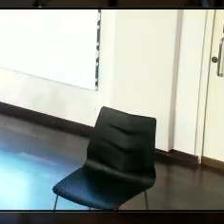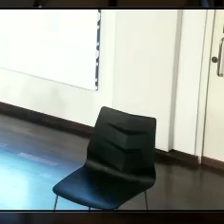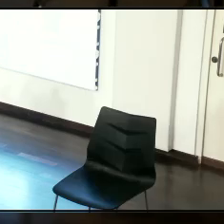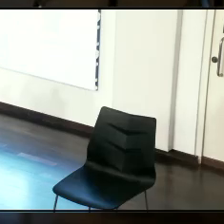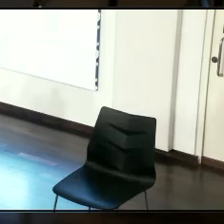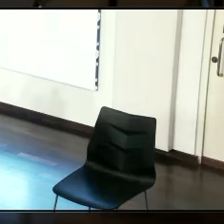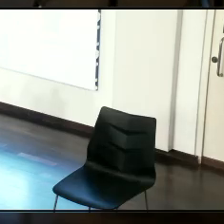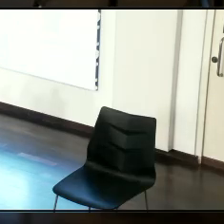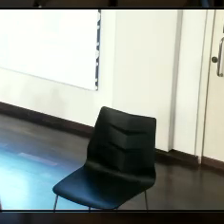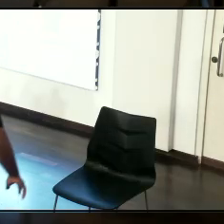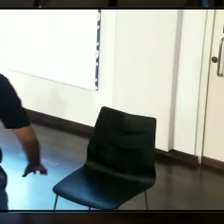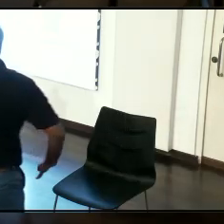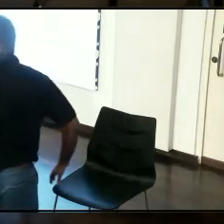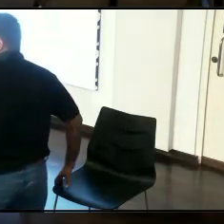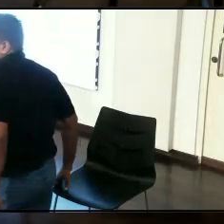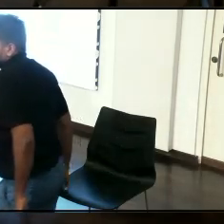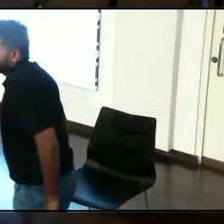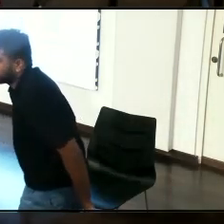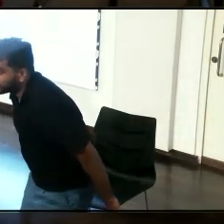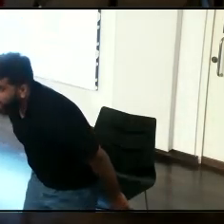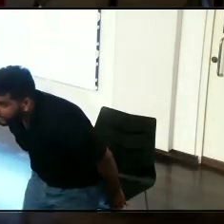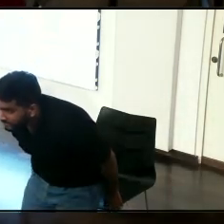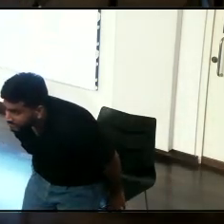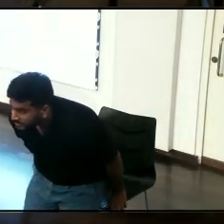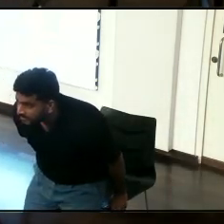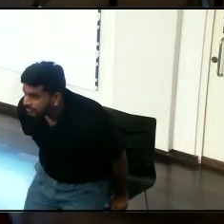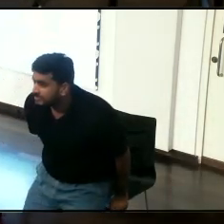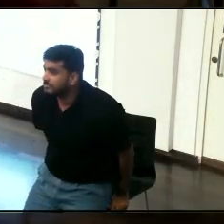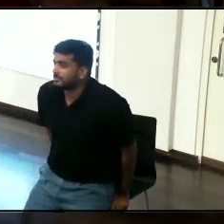Okay, we can open out to a couple of audience questions.